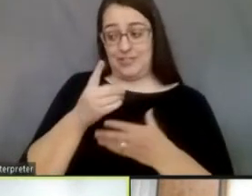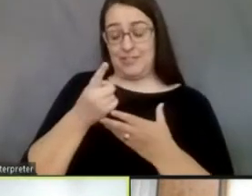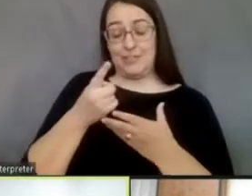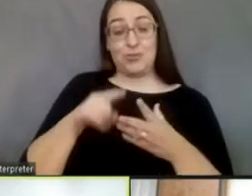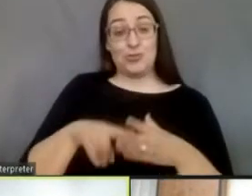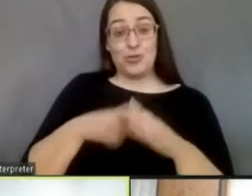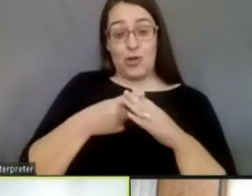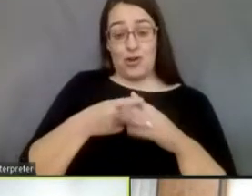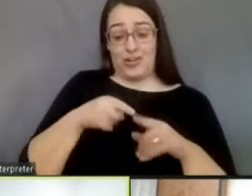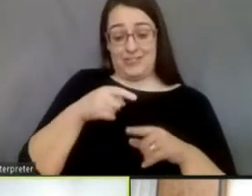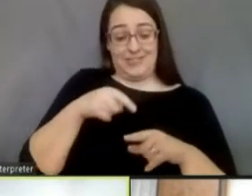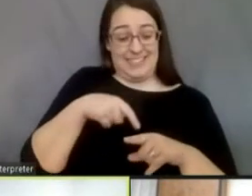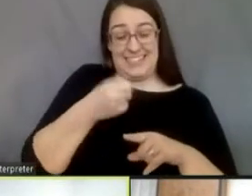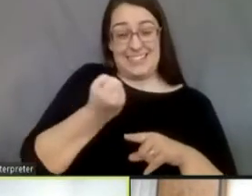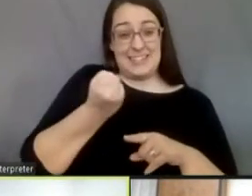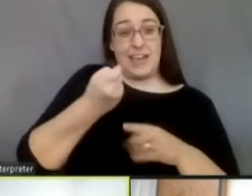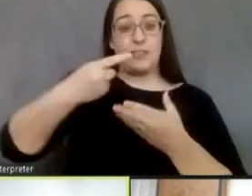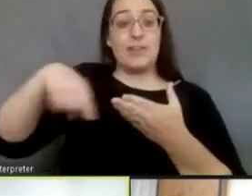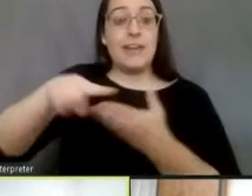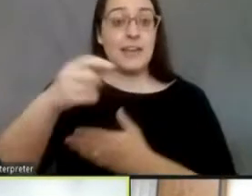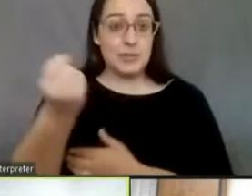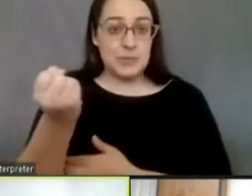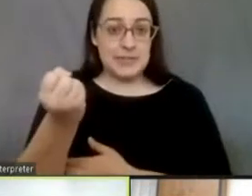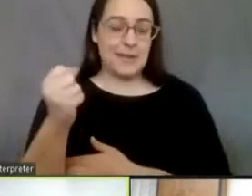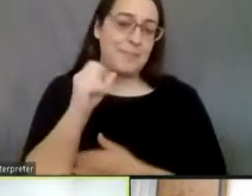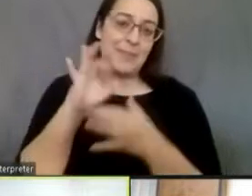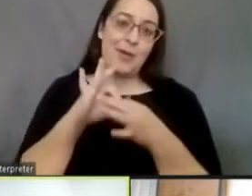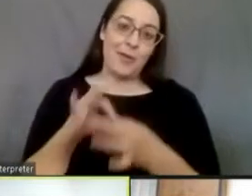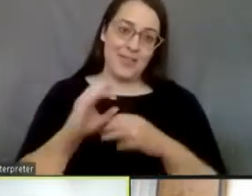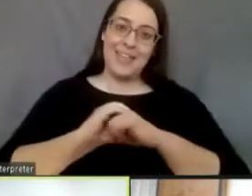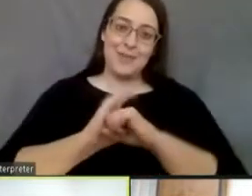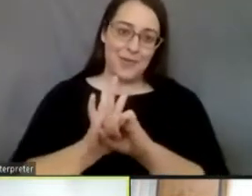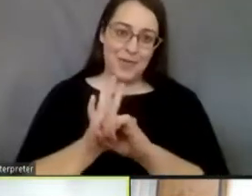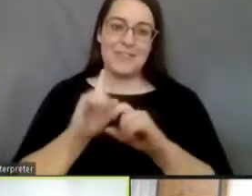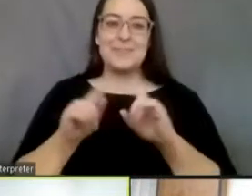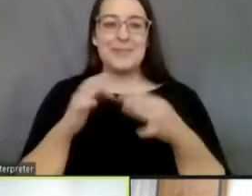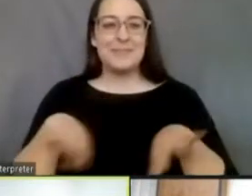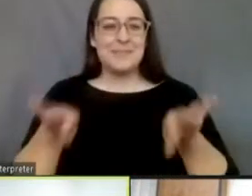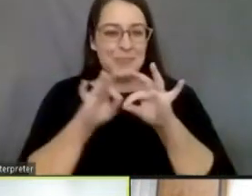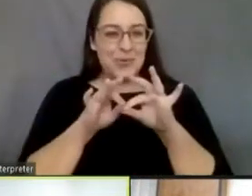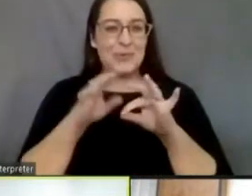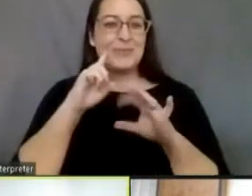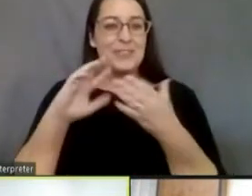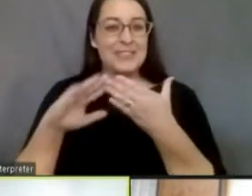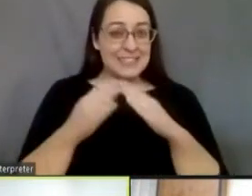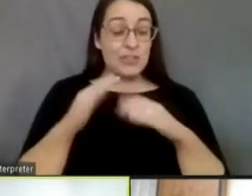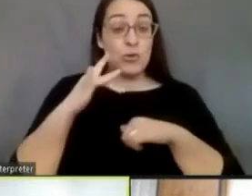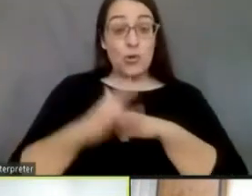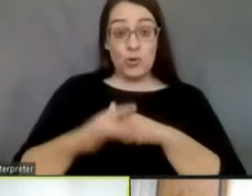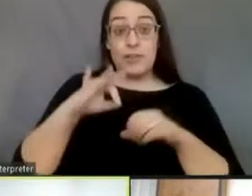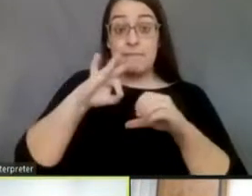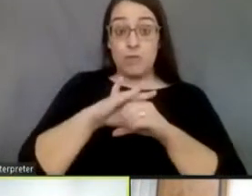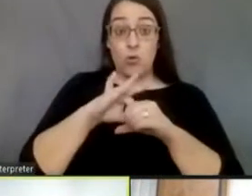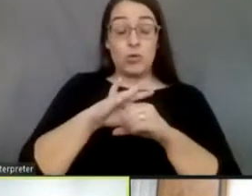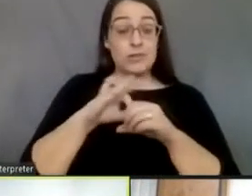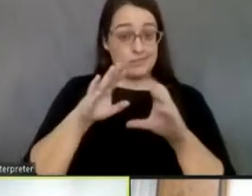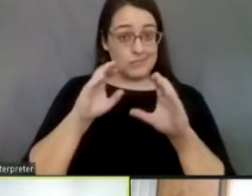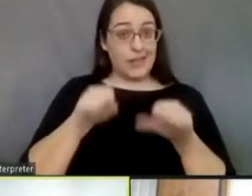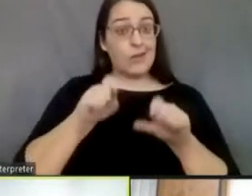Saturday. And so it might not be COVID related, but it is very important for our city. Early voting is open now.